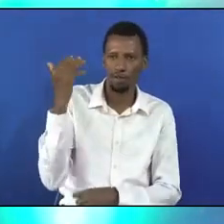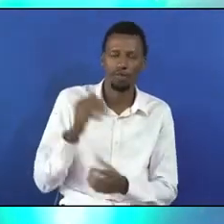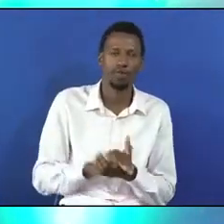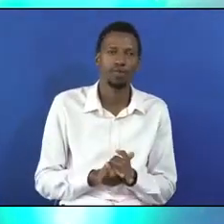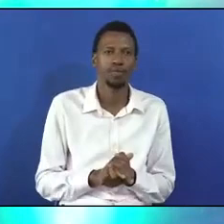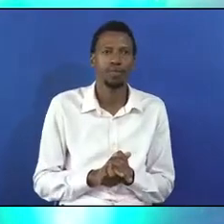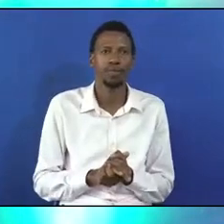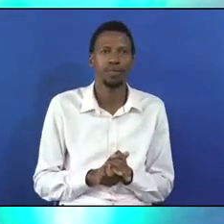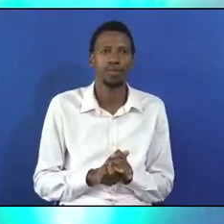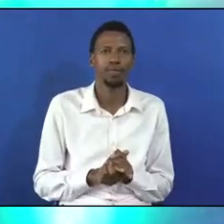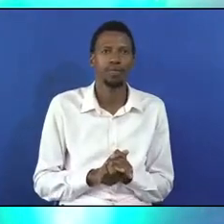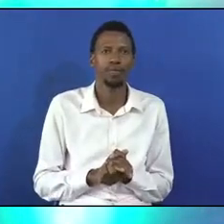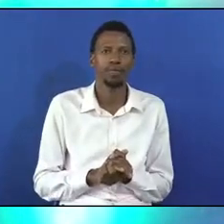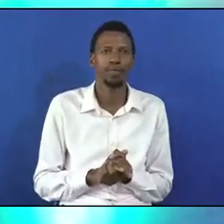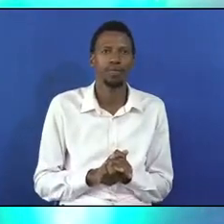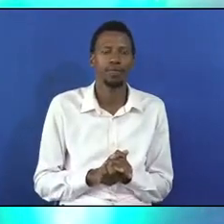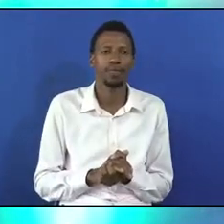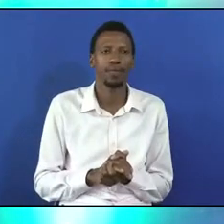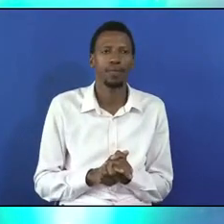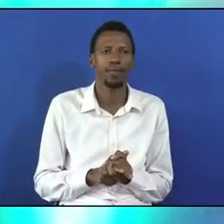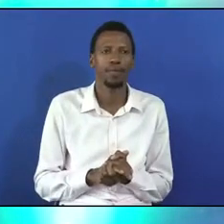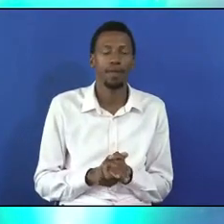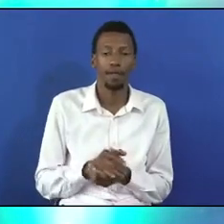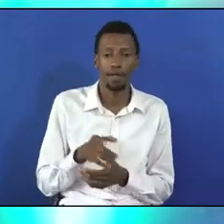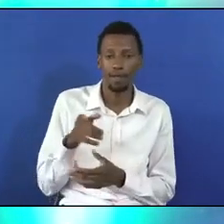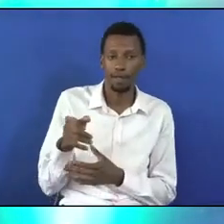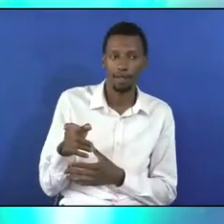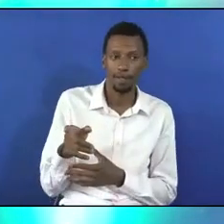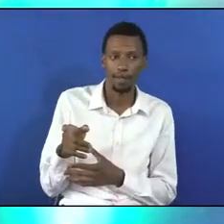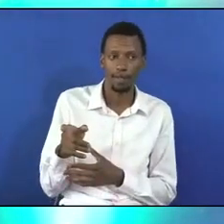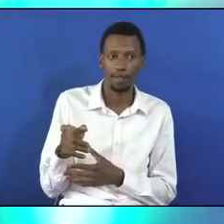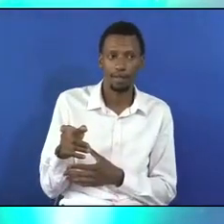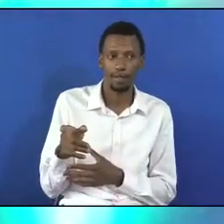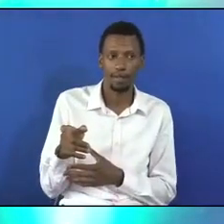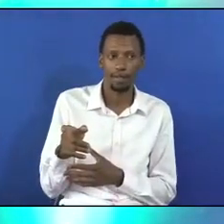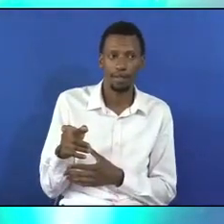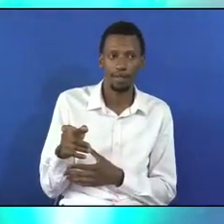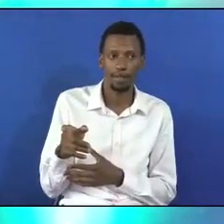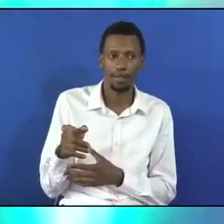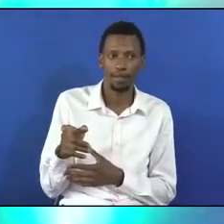Actually, it was a day,